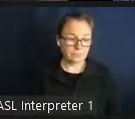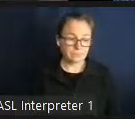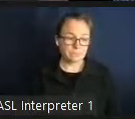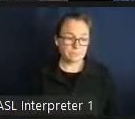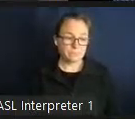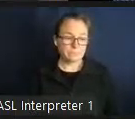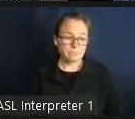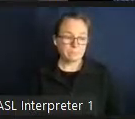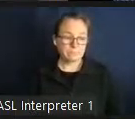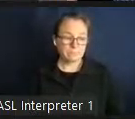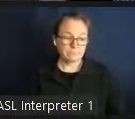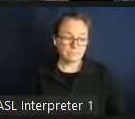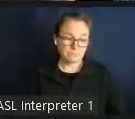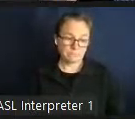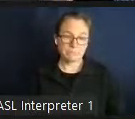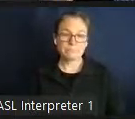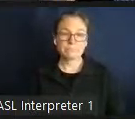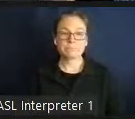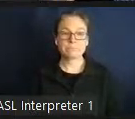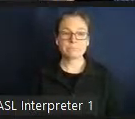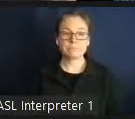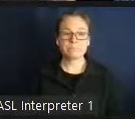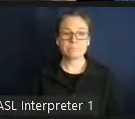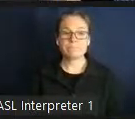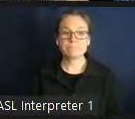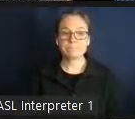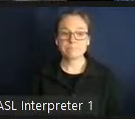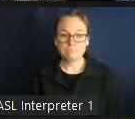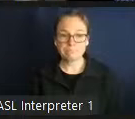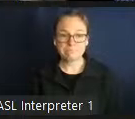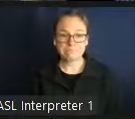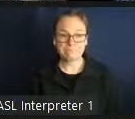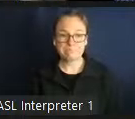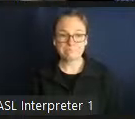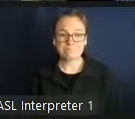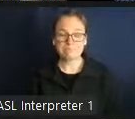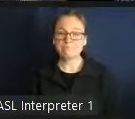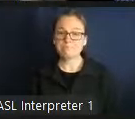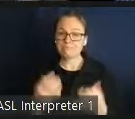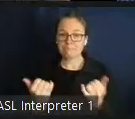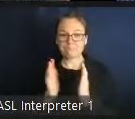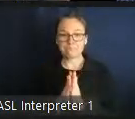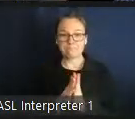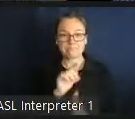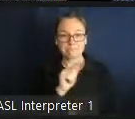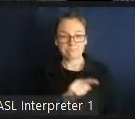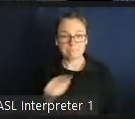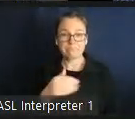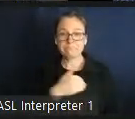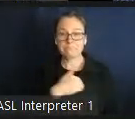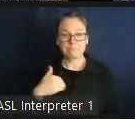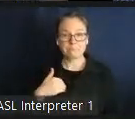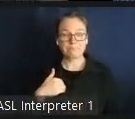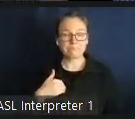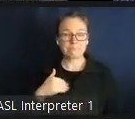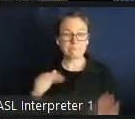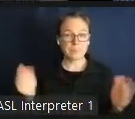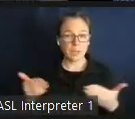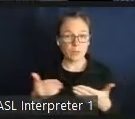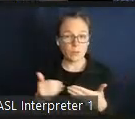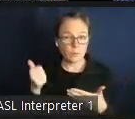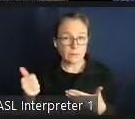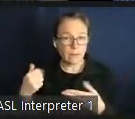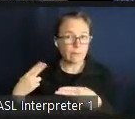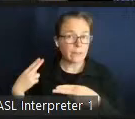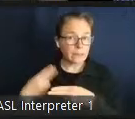At this time, I'd like to ask each of the budget committee members to state your name and the length of